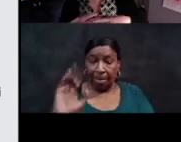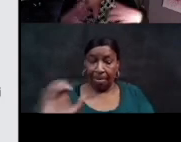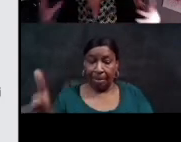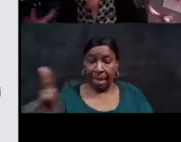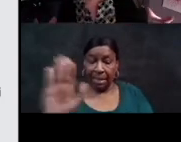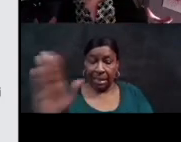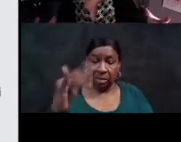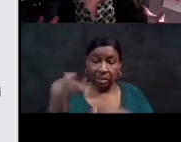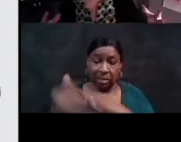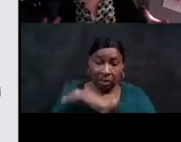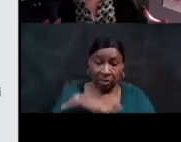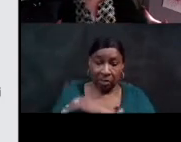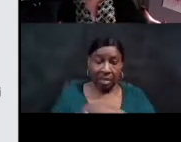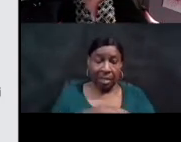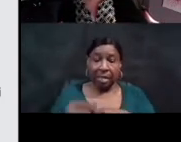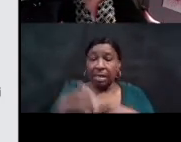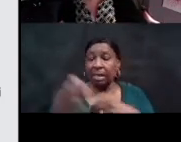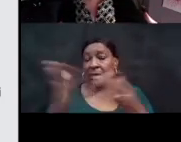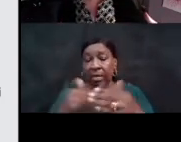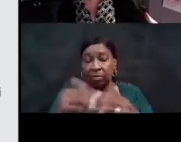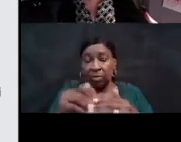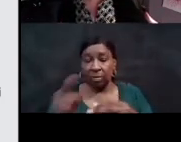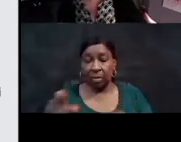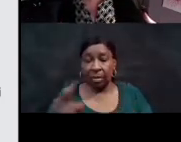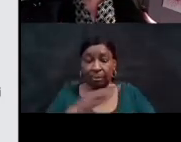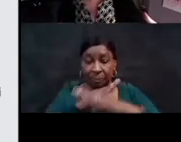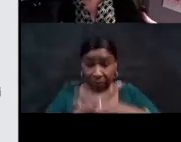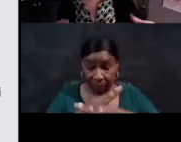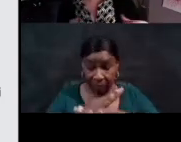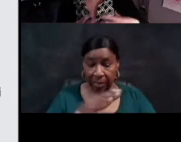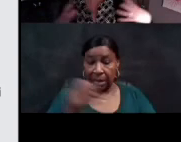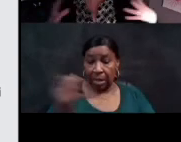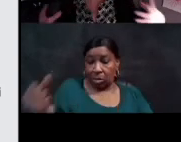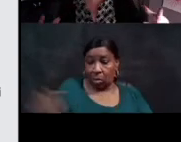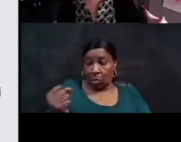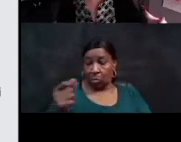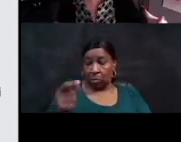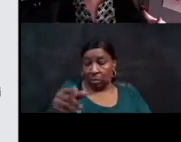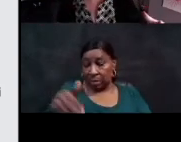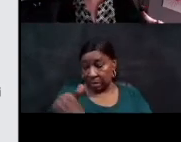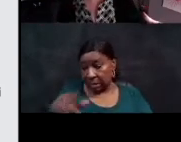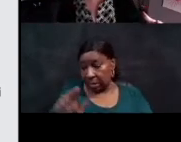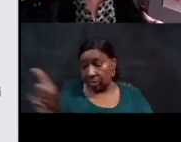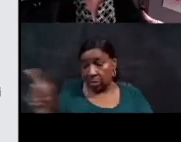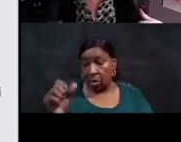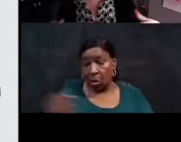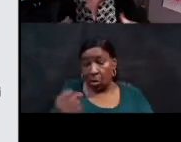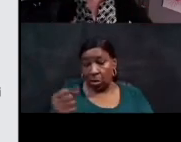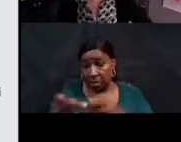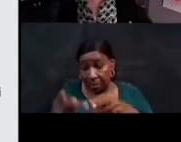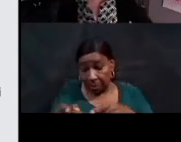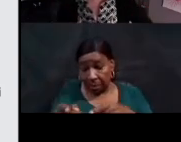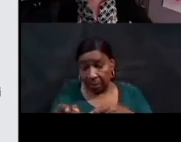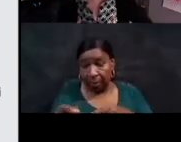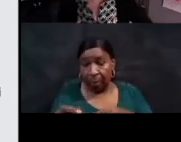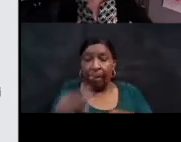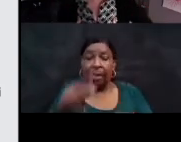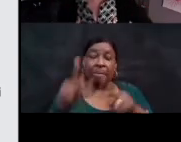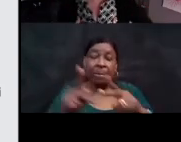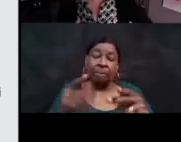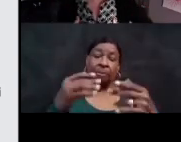the infrastructure of interception and detention and the intense investment in those resources, people